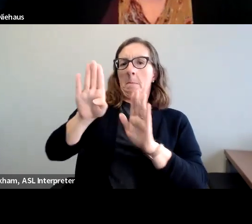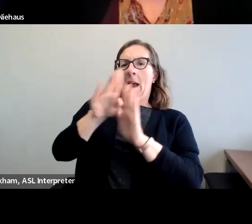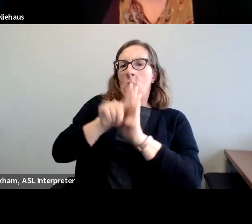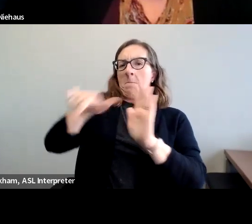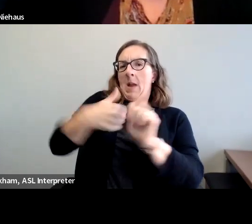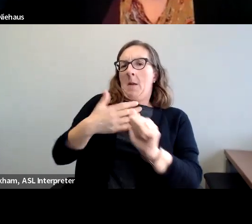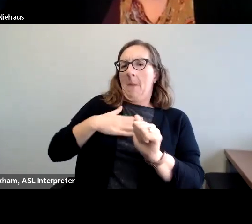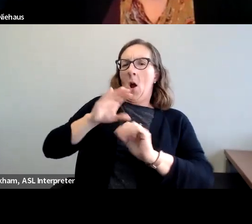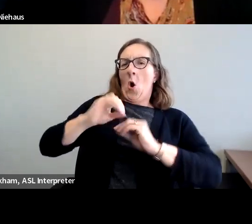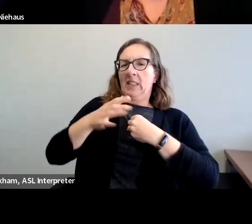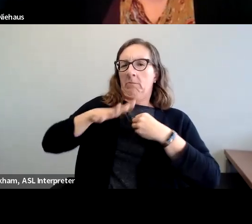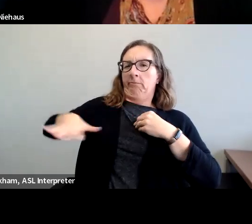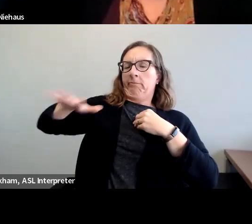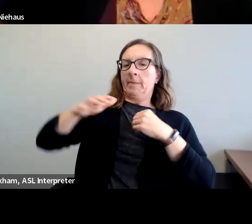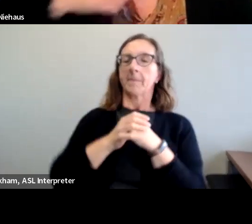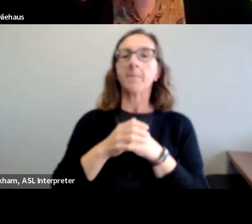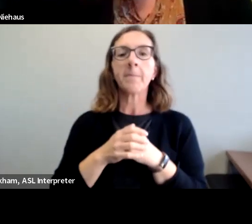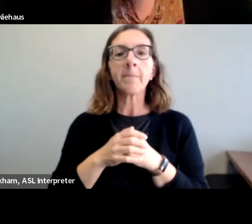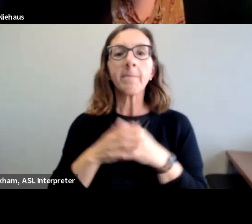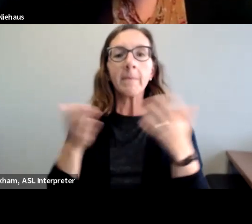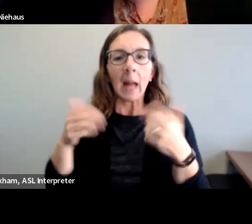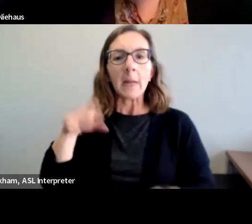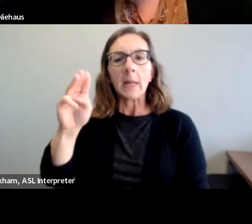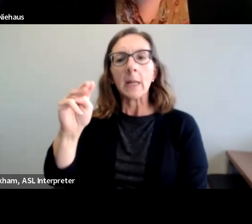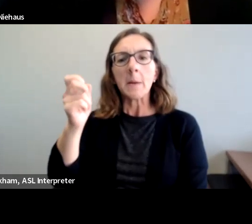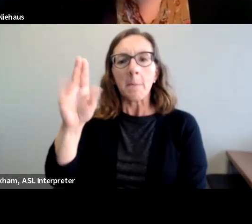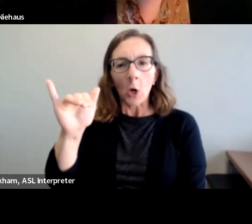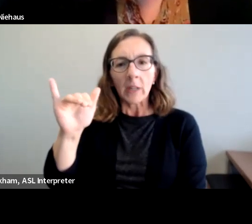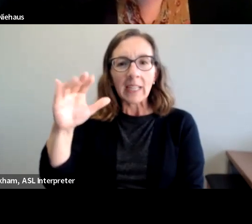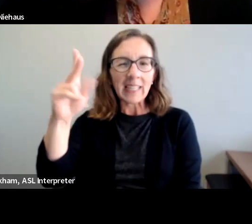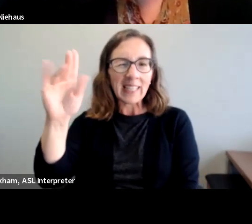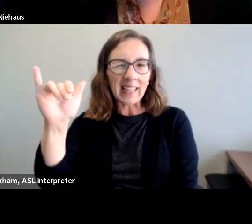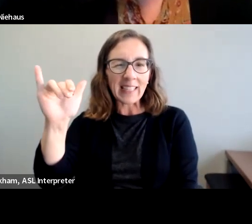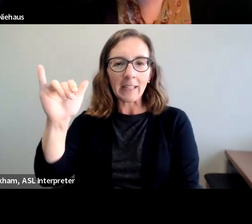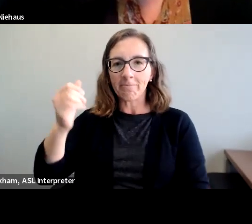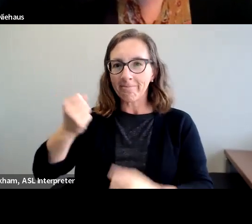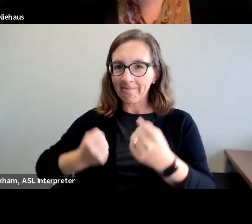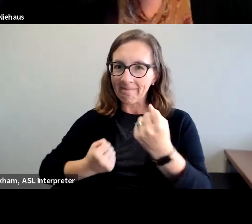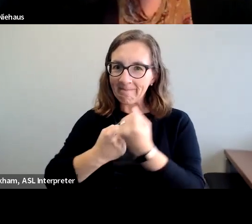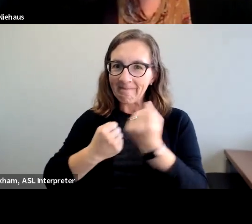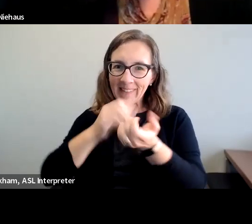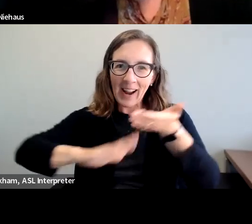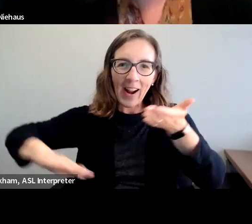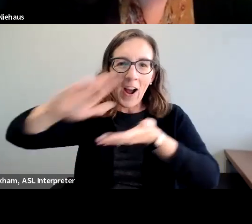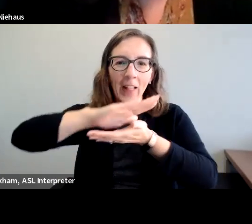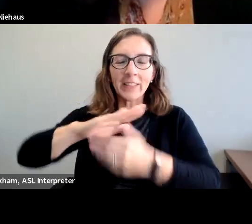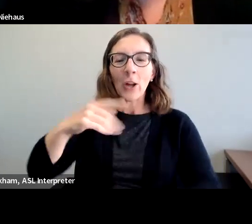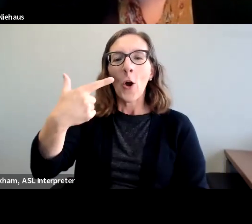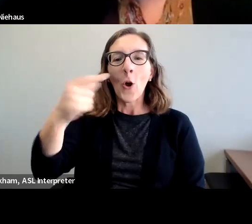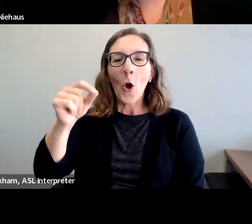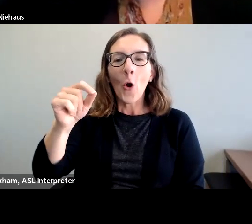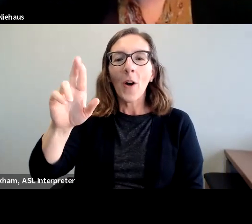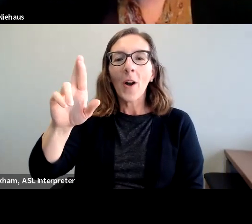I live in Murray, Kentucky. I enjoy Go Racers, because exactly Go Racer, with